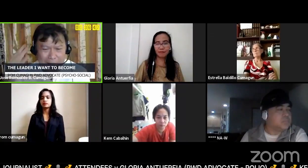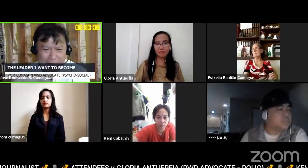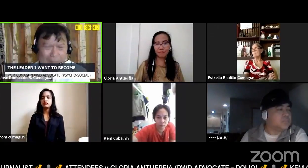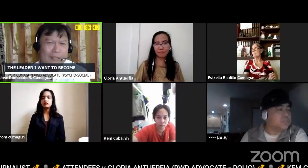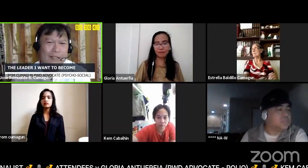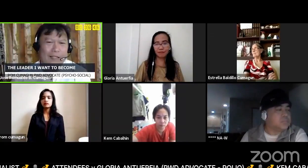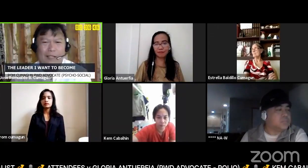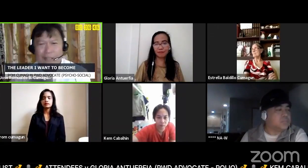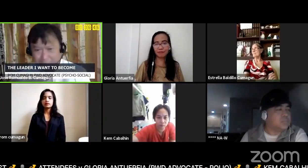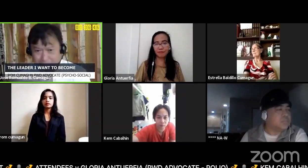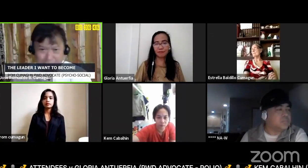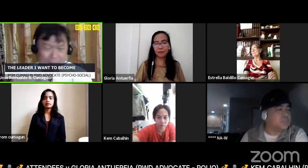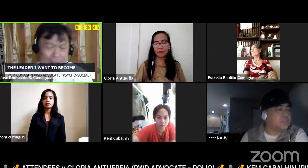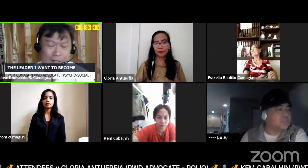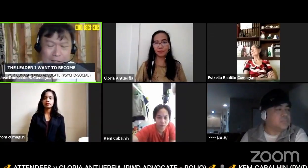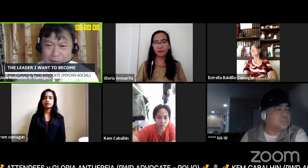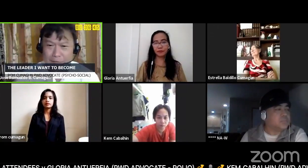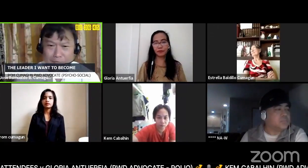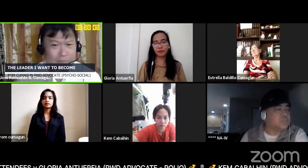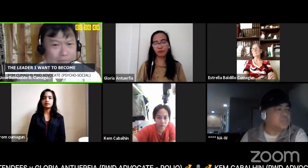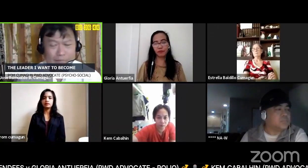They